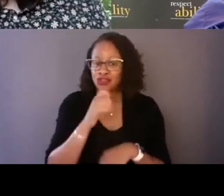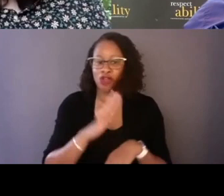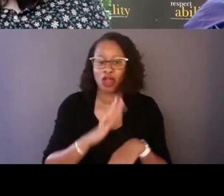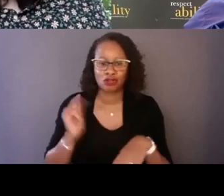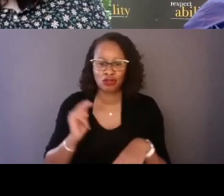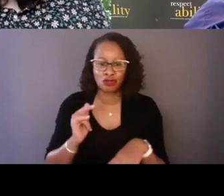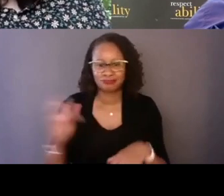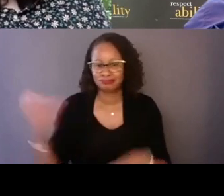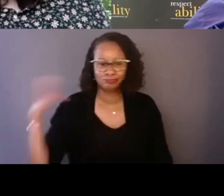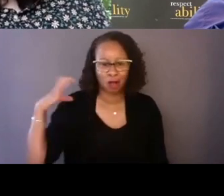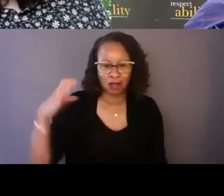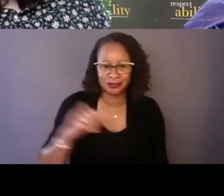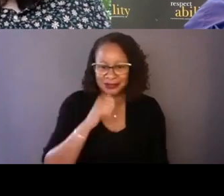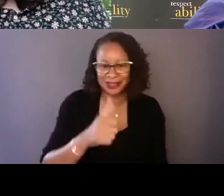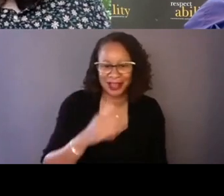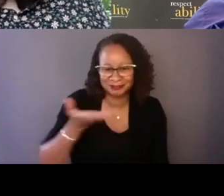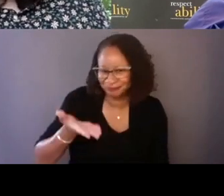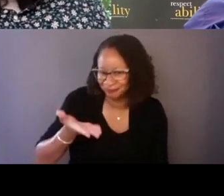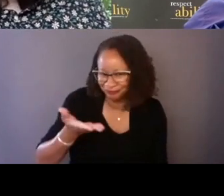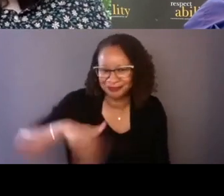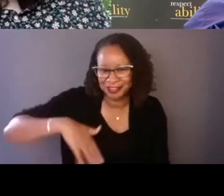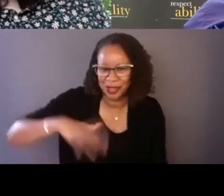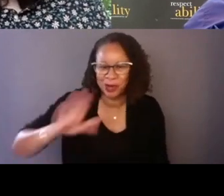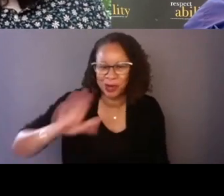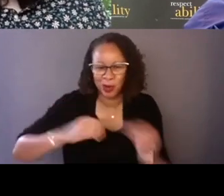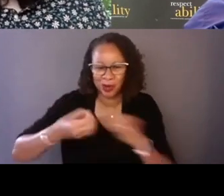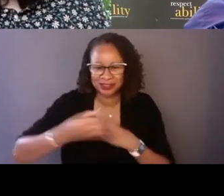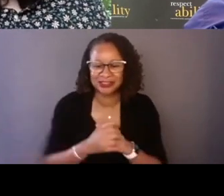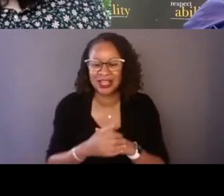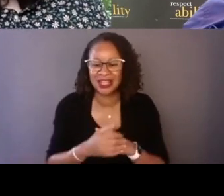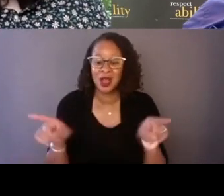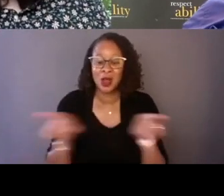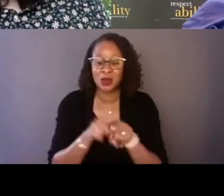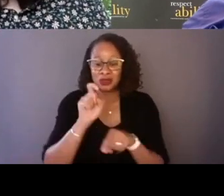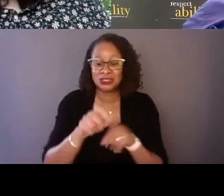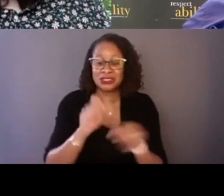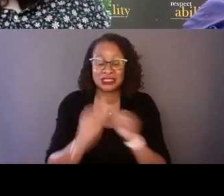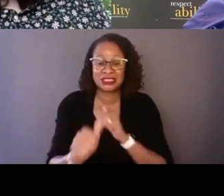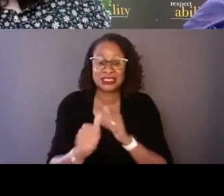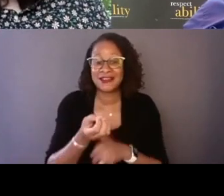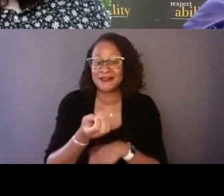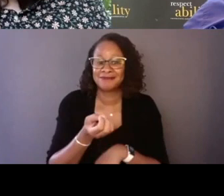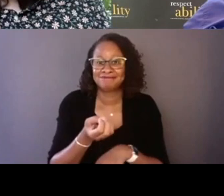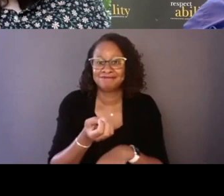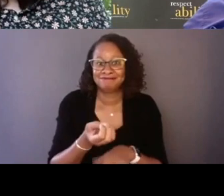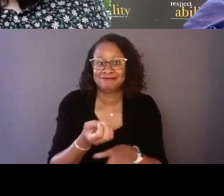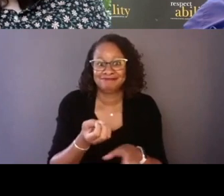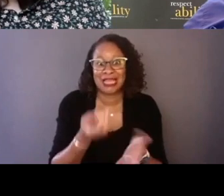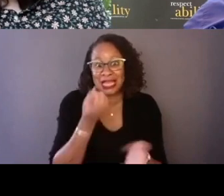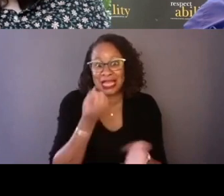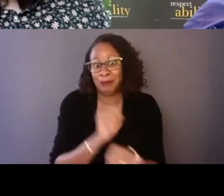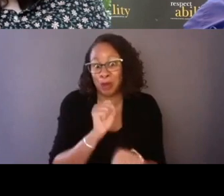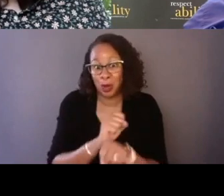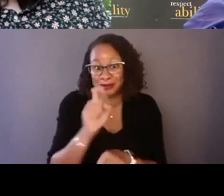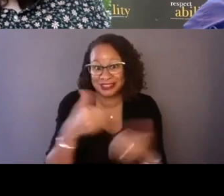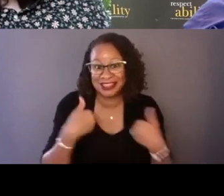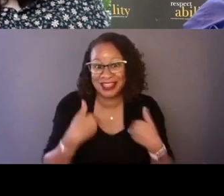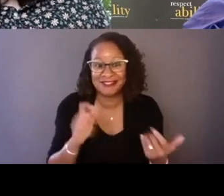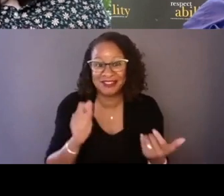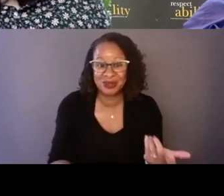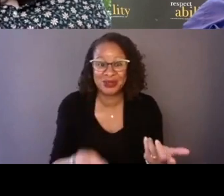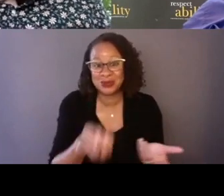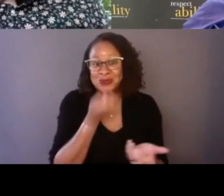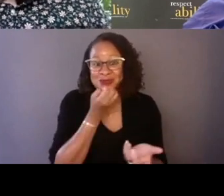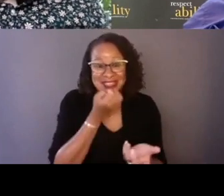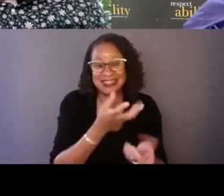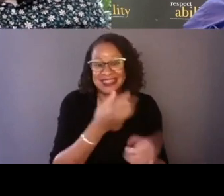your organizations yet, and you also need to keep food on the table because, it's really fun to pay rent